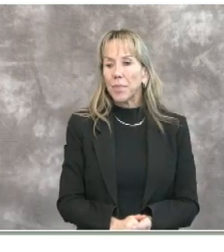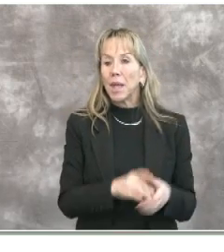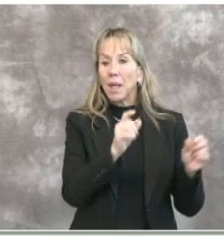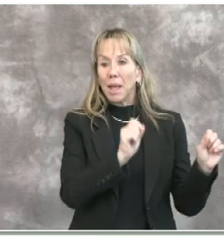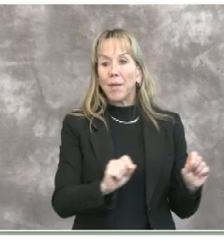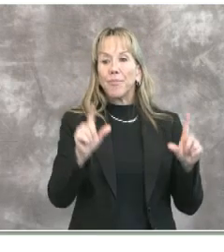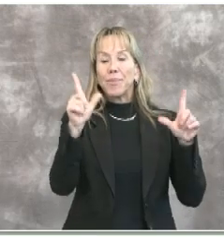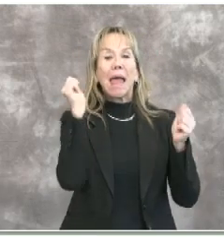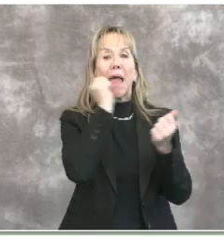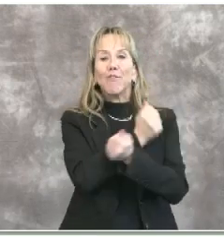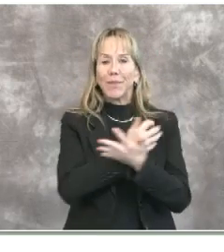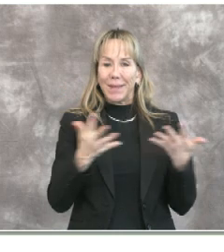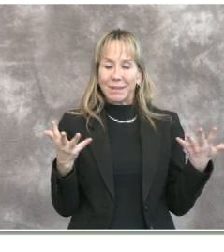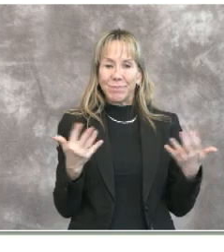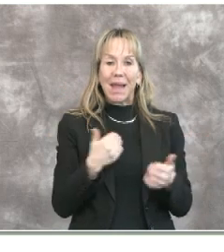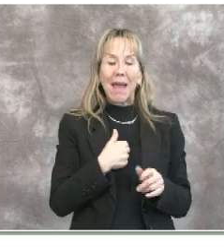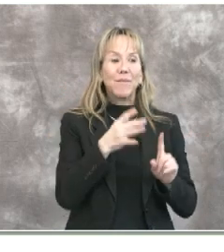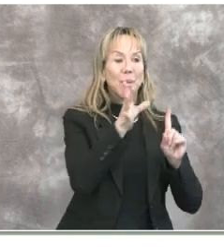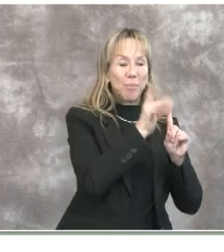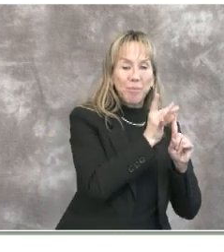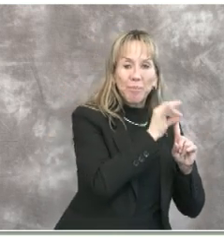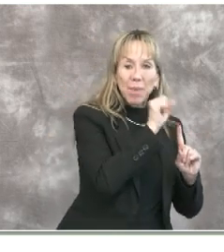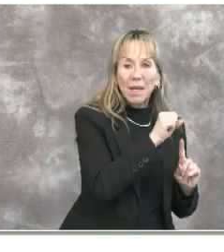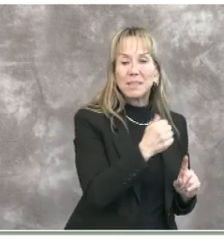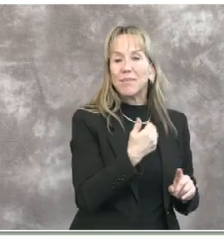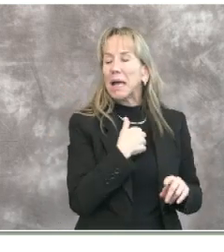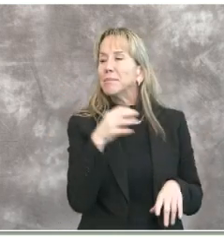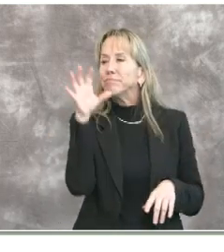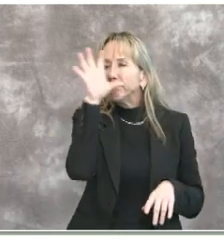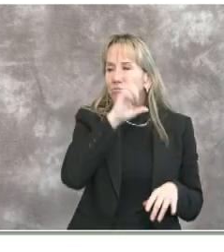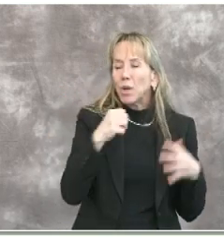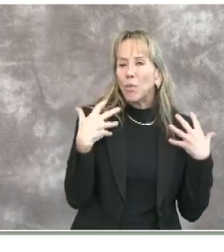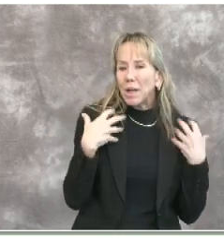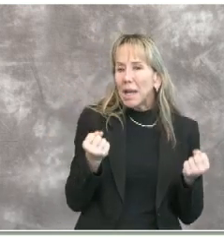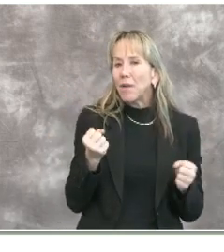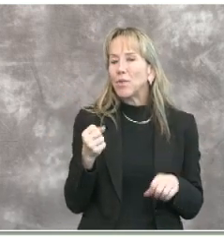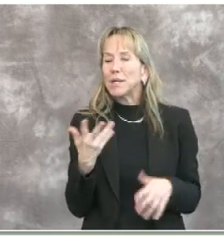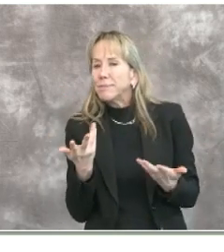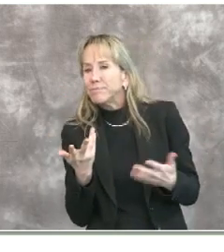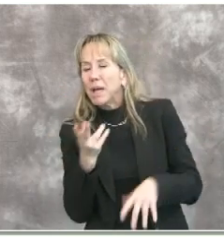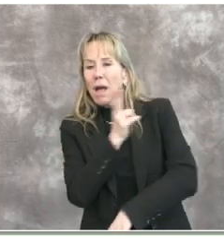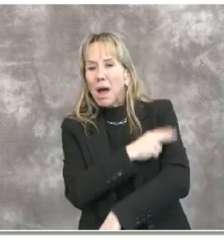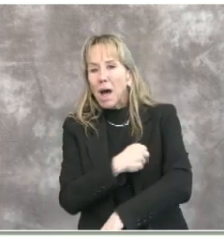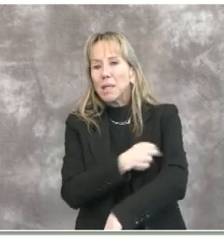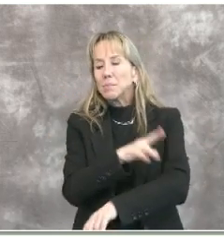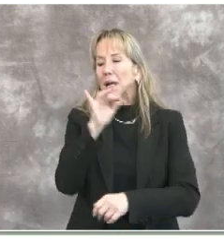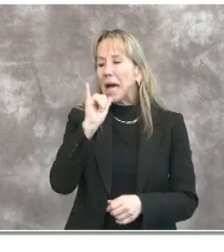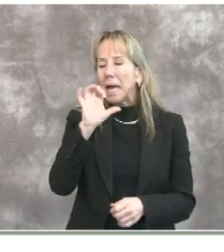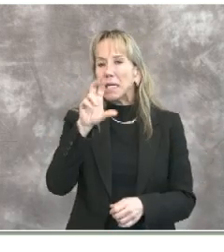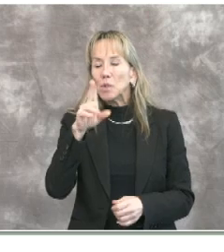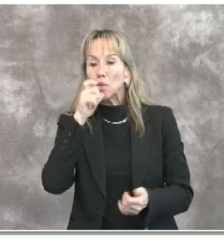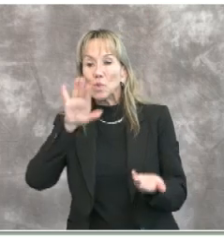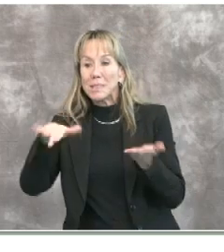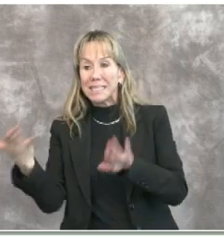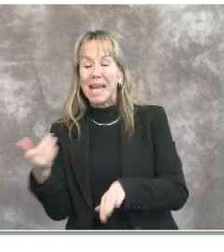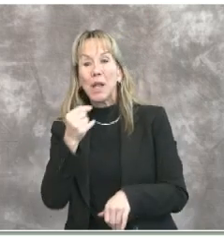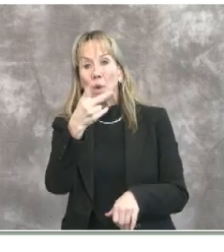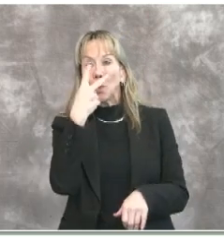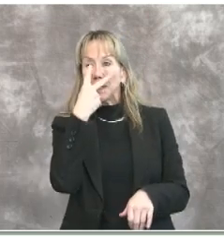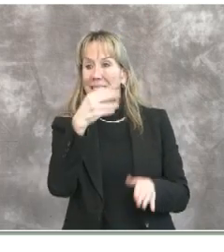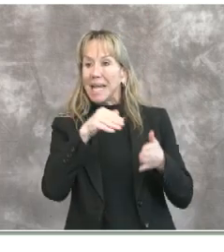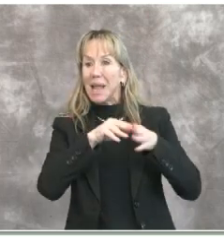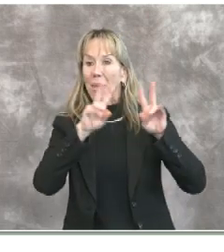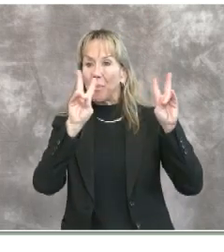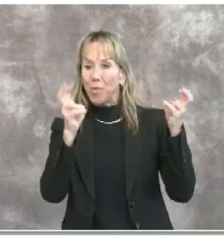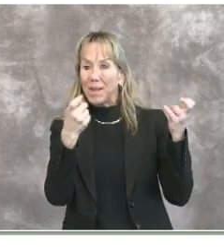chart, has the positives, the estimated recoveries, hospitalizations, ICUs, and loss of life. And there you can see the doubling rate in parentheses